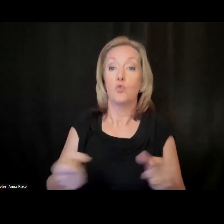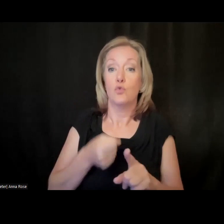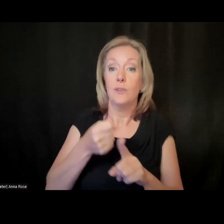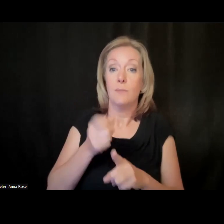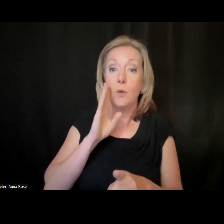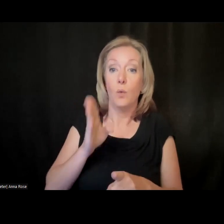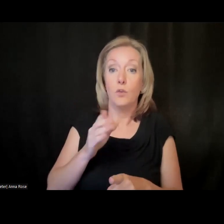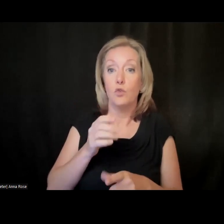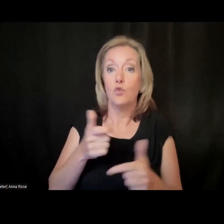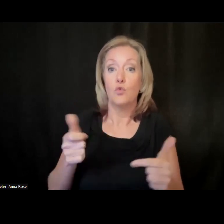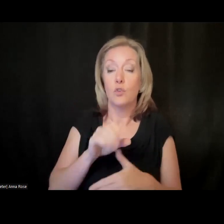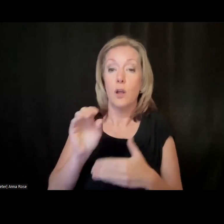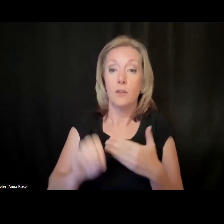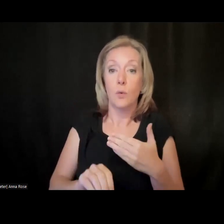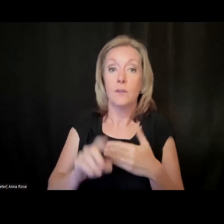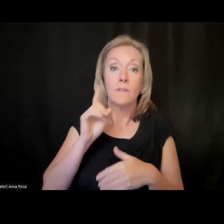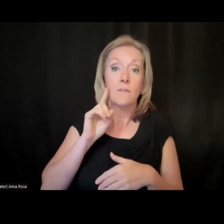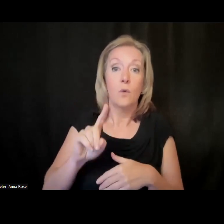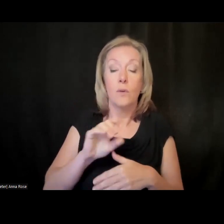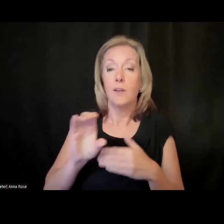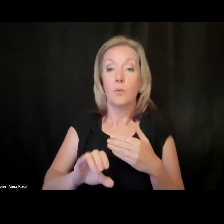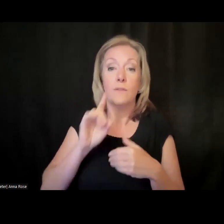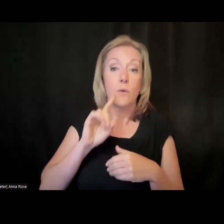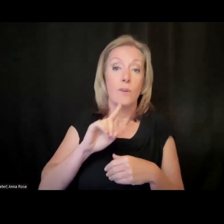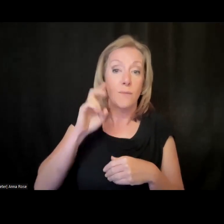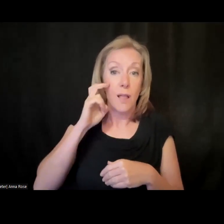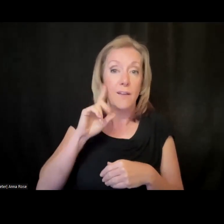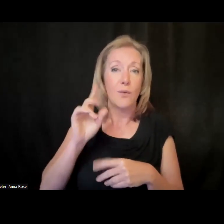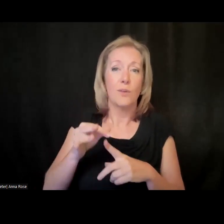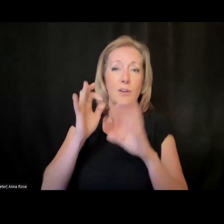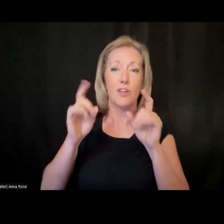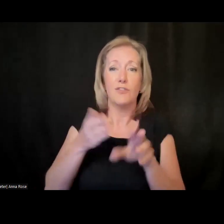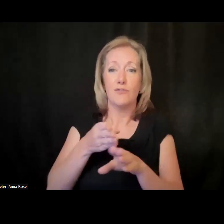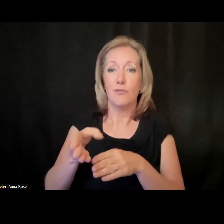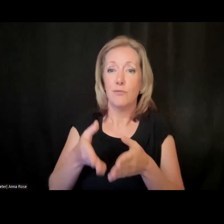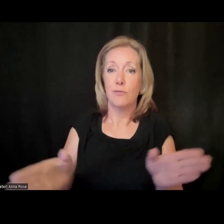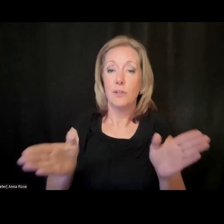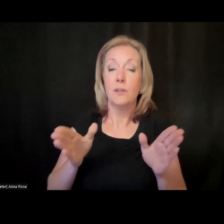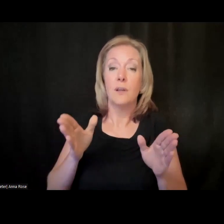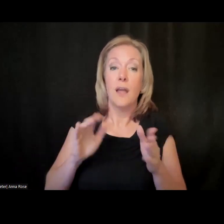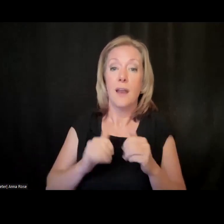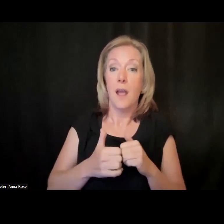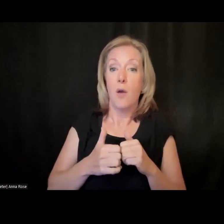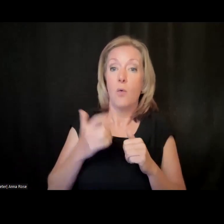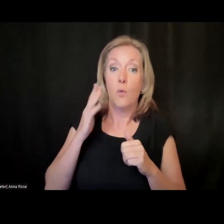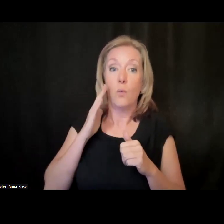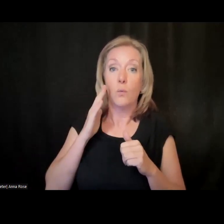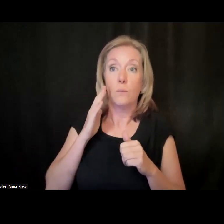ramifications, not just for deaf blindness, just for special education as it is, and what will be